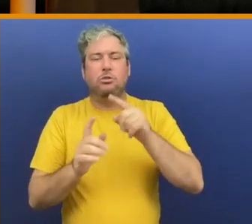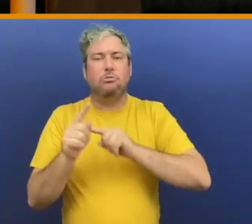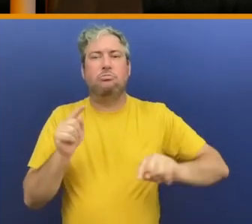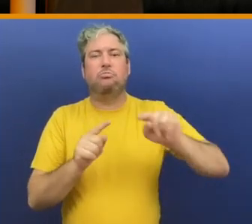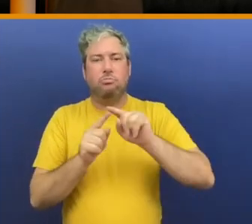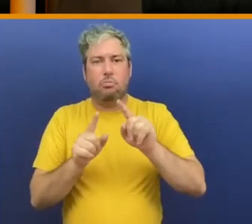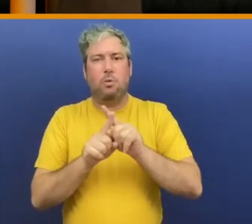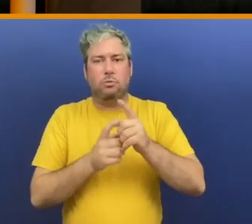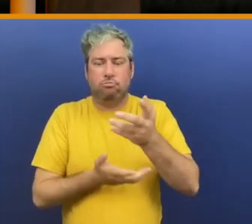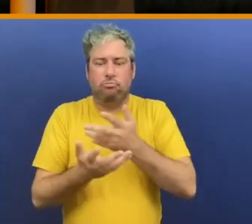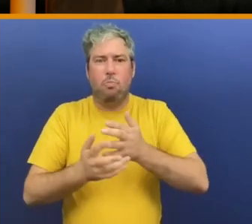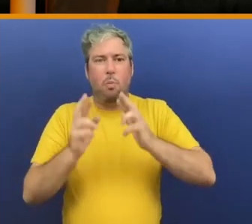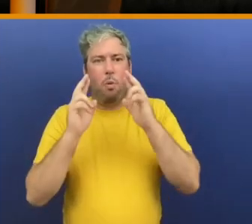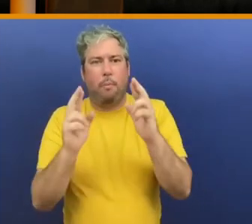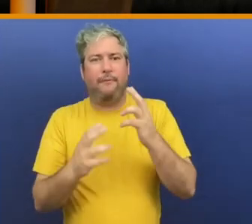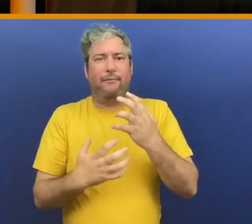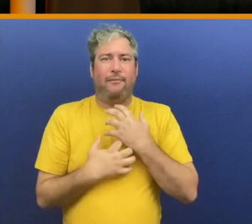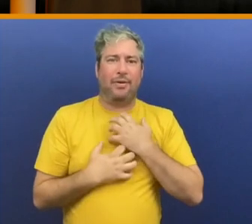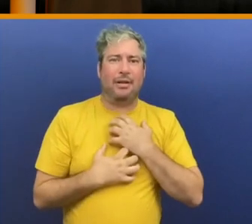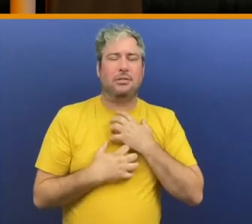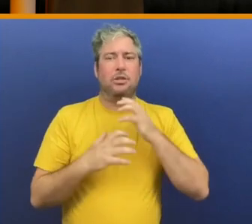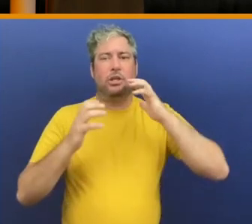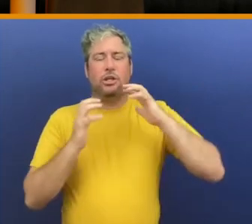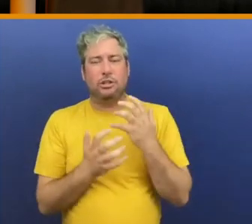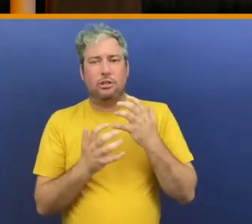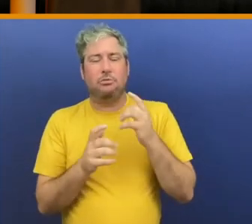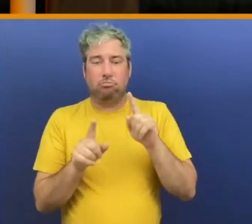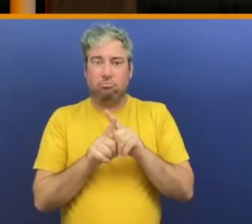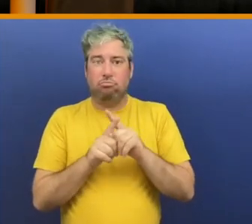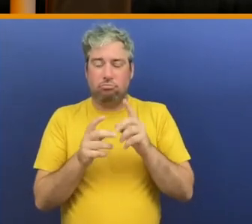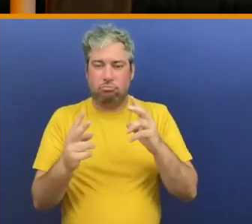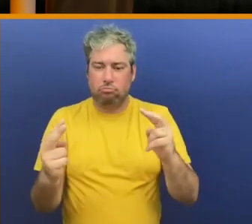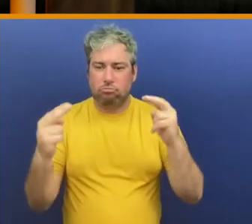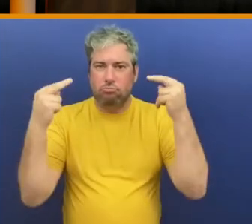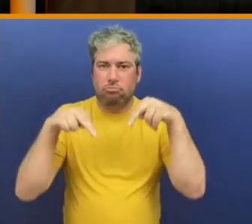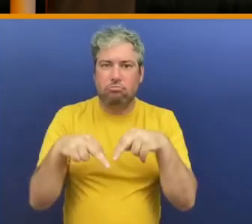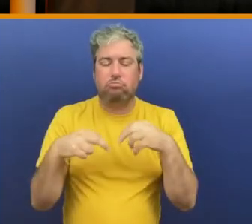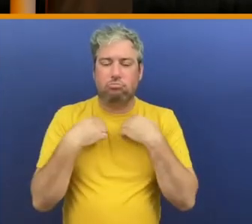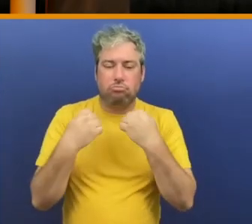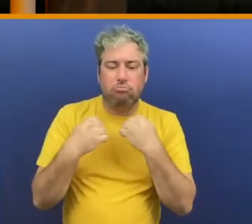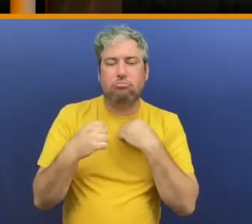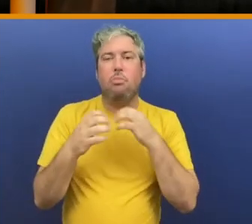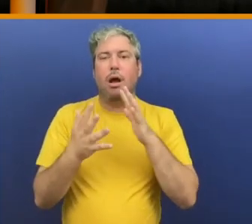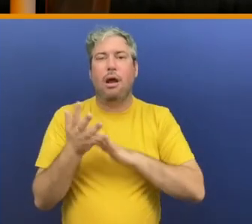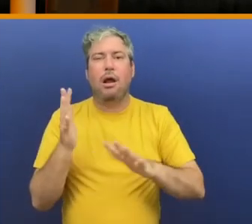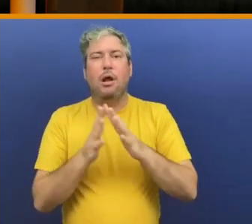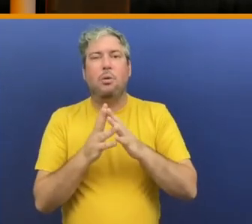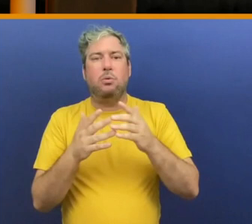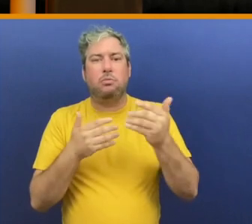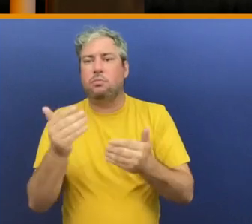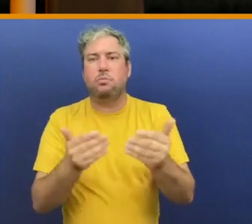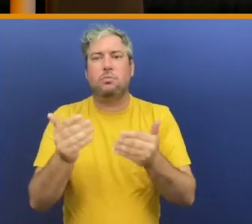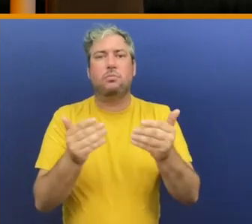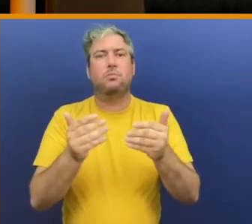concerns, and indeed gain insights as to how things might be improved. My thanks also to Mary Rainier Wilson, who has